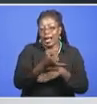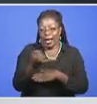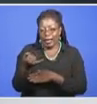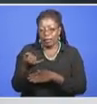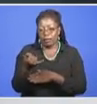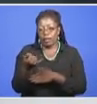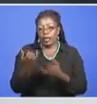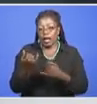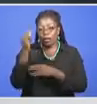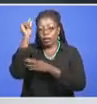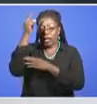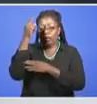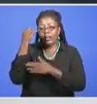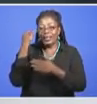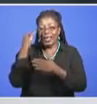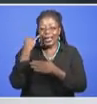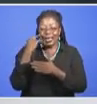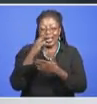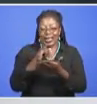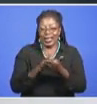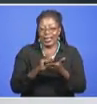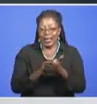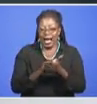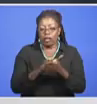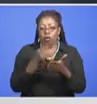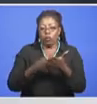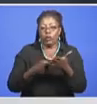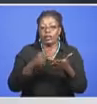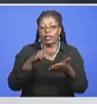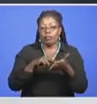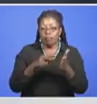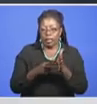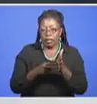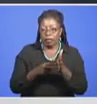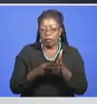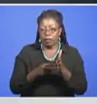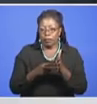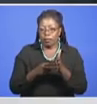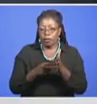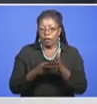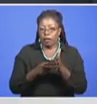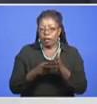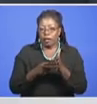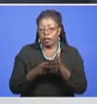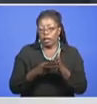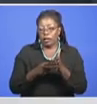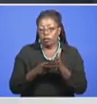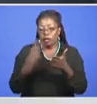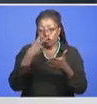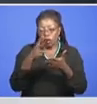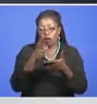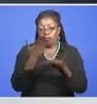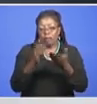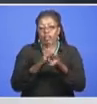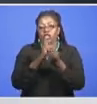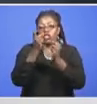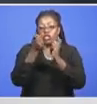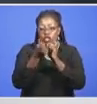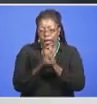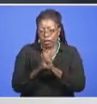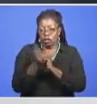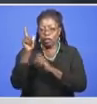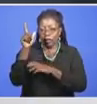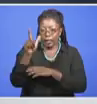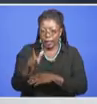government has indicated that what it constitutes the breadbasket will be reviewed and perhaps changed over time. But presently,